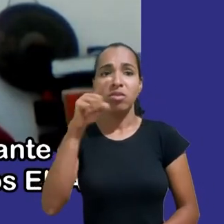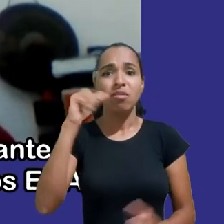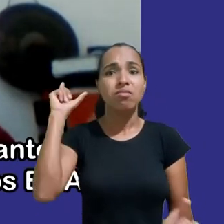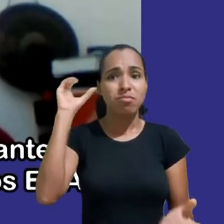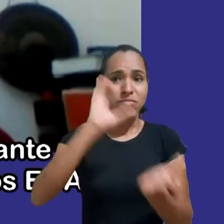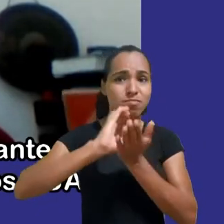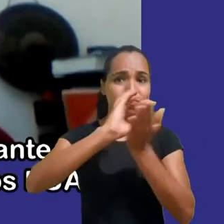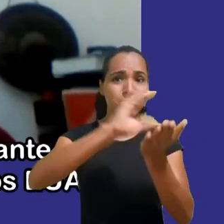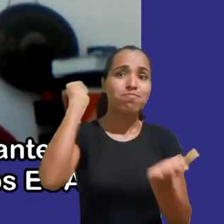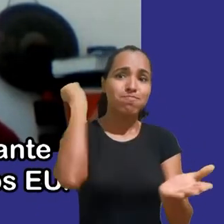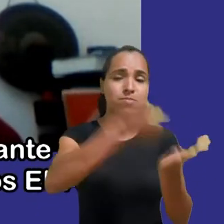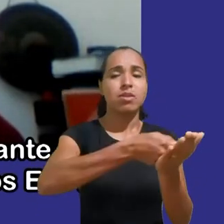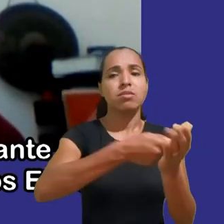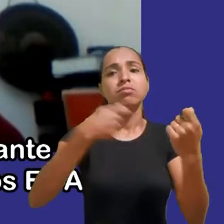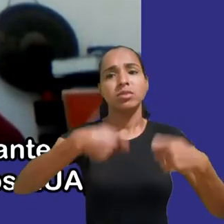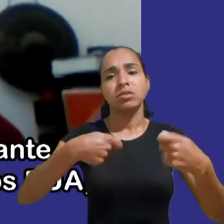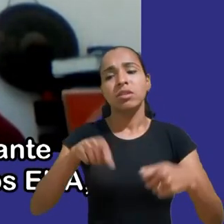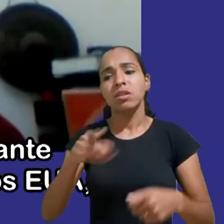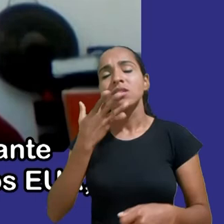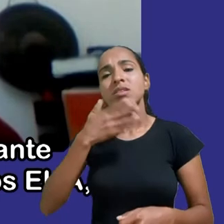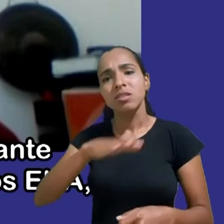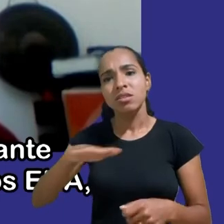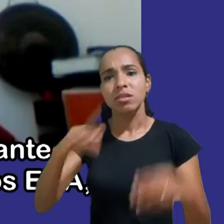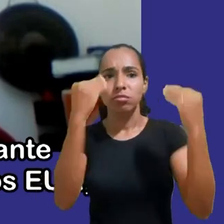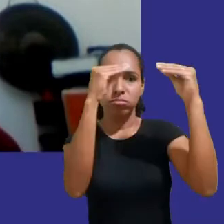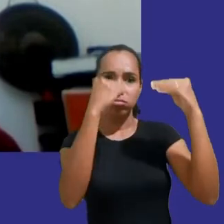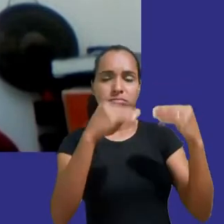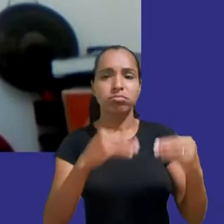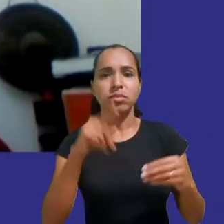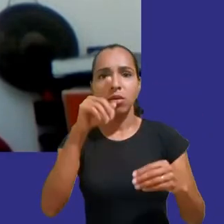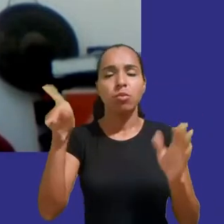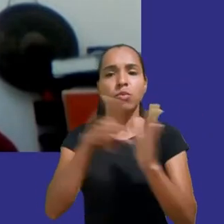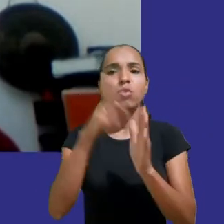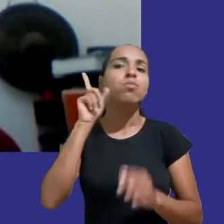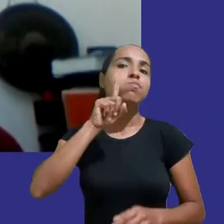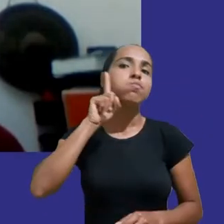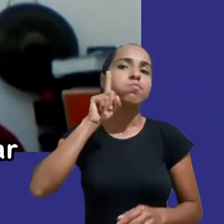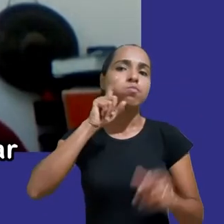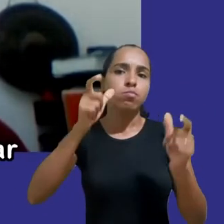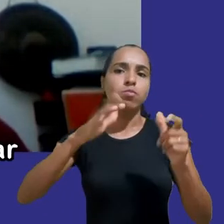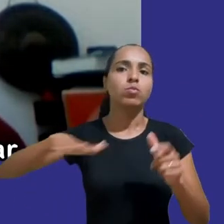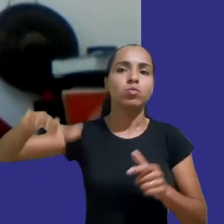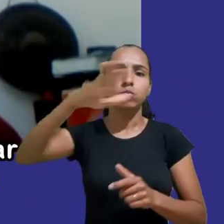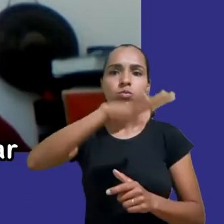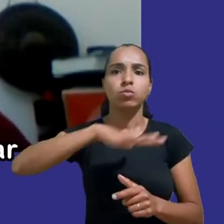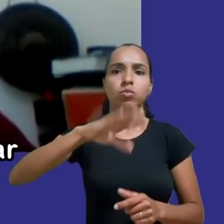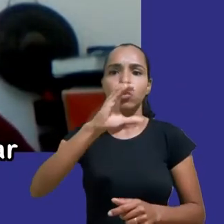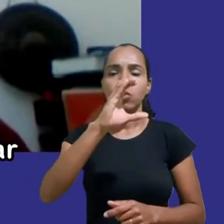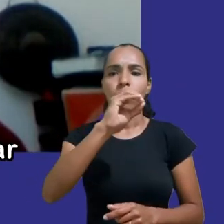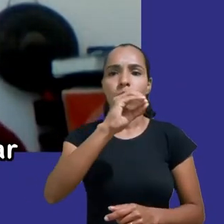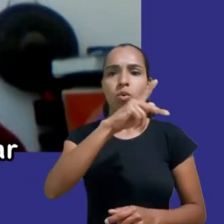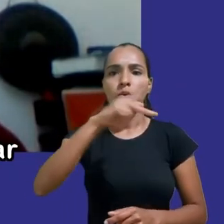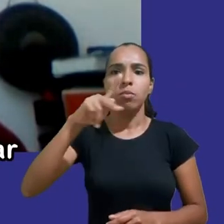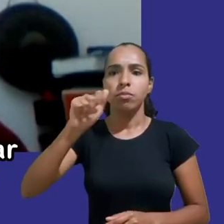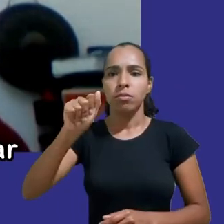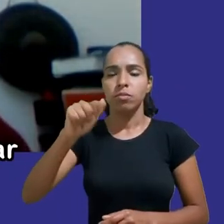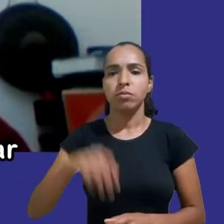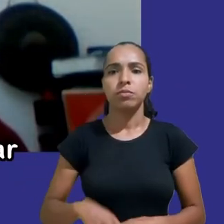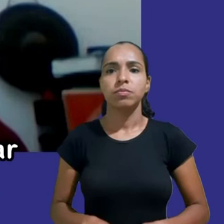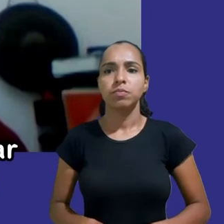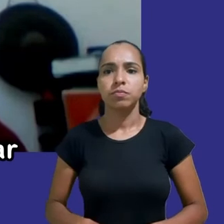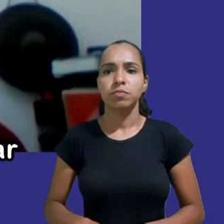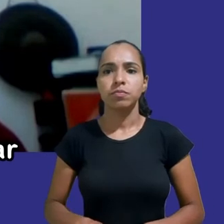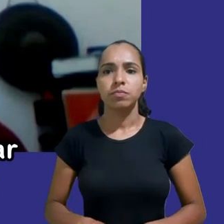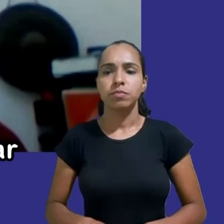equivalent child data regulations in the US copper that ruling inspired us over here